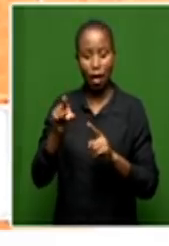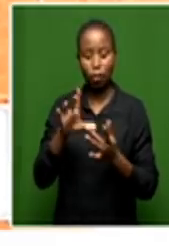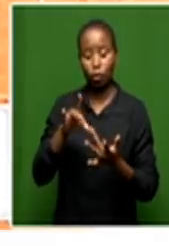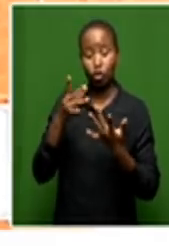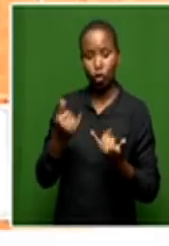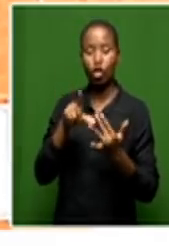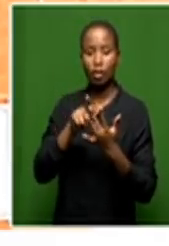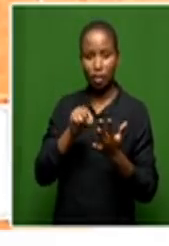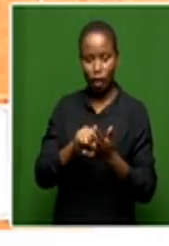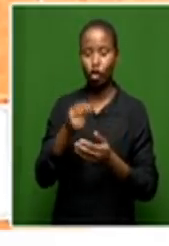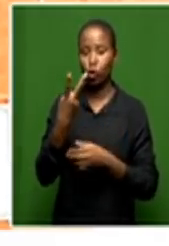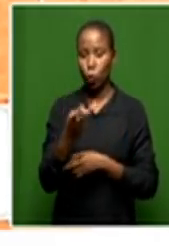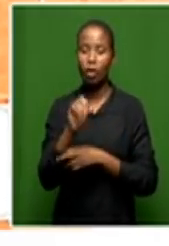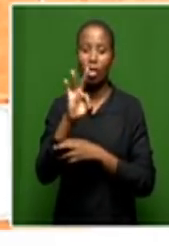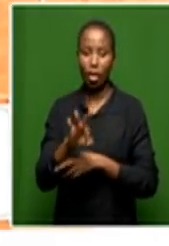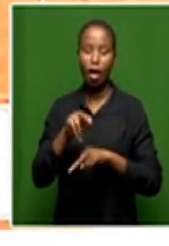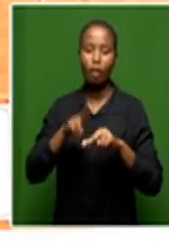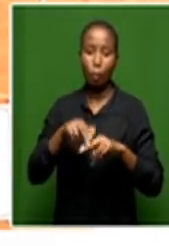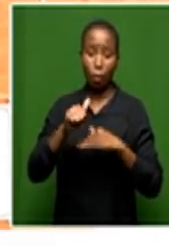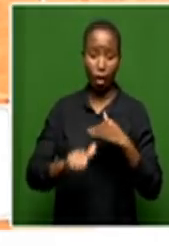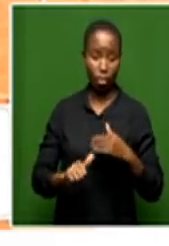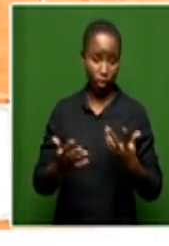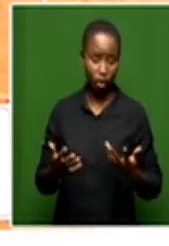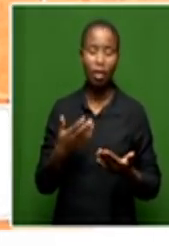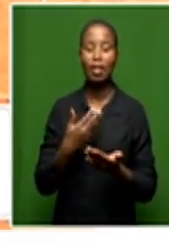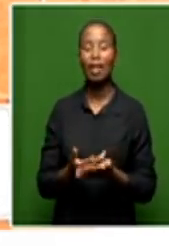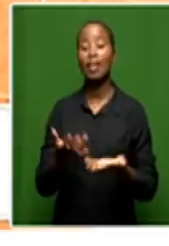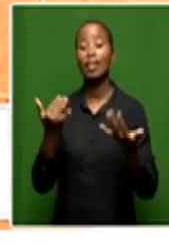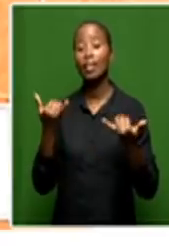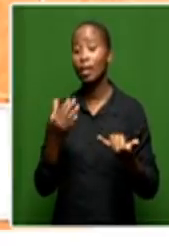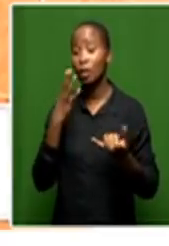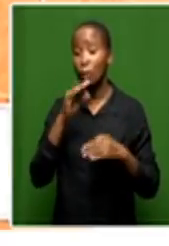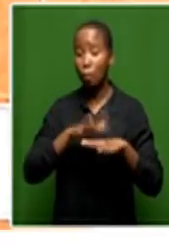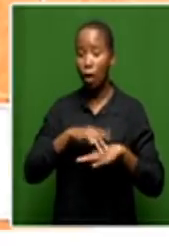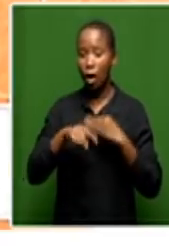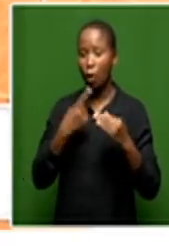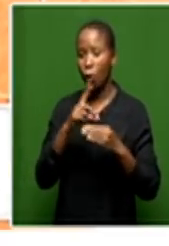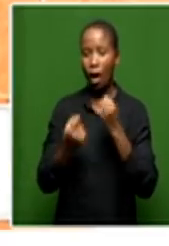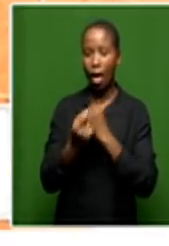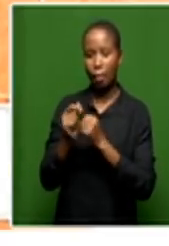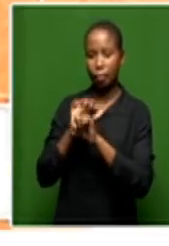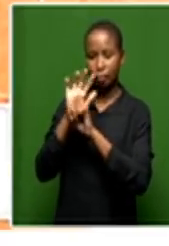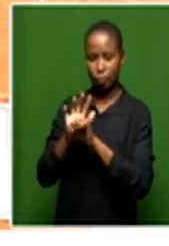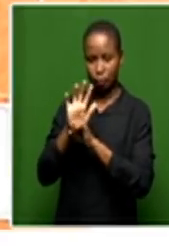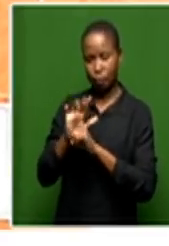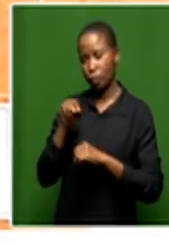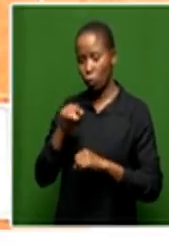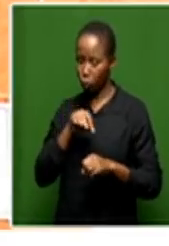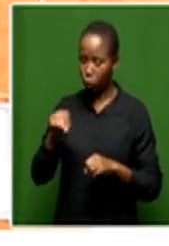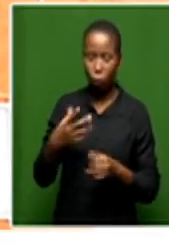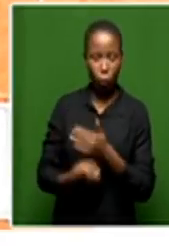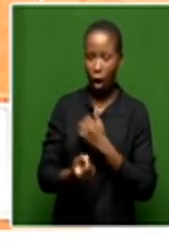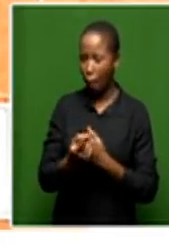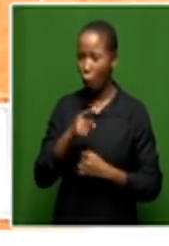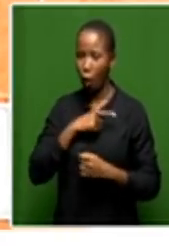the 23rd of February. Just to talk more about what exactly is happening behind the scenes and also why we've seen several